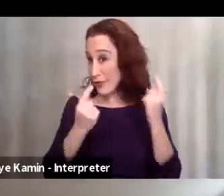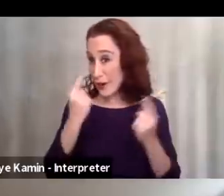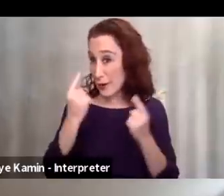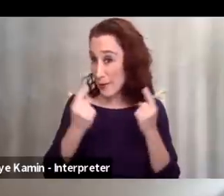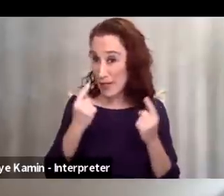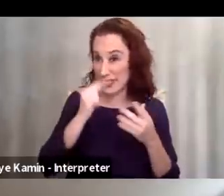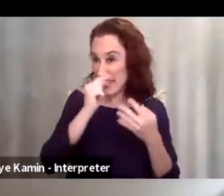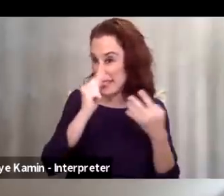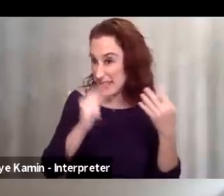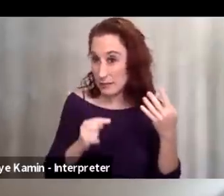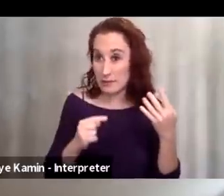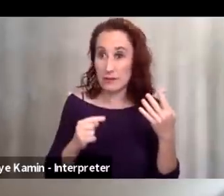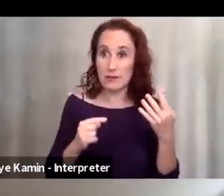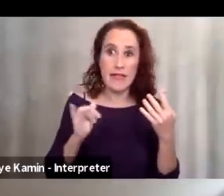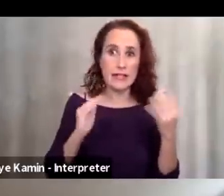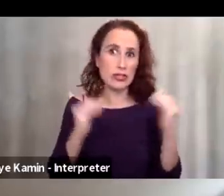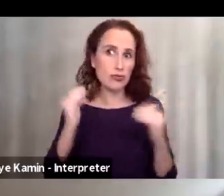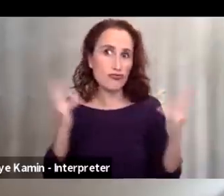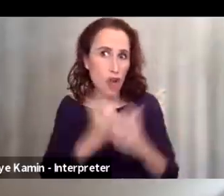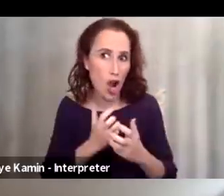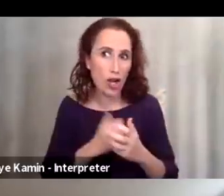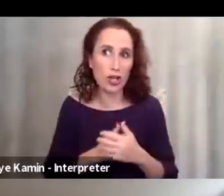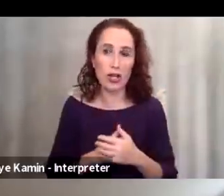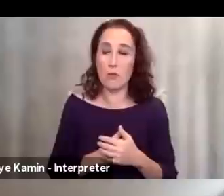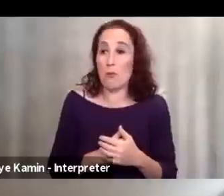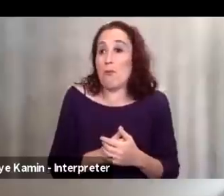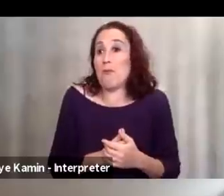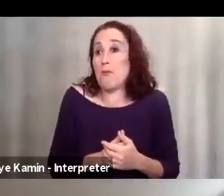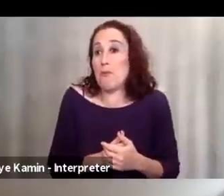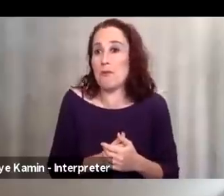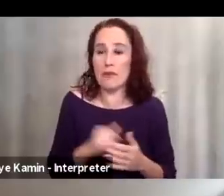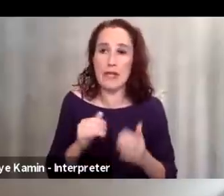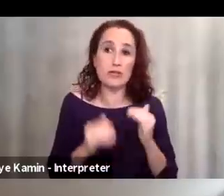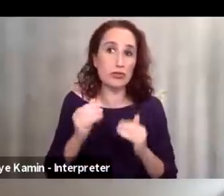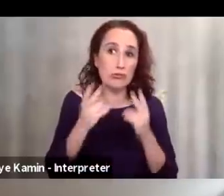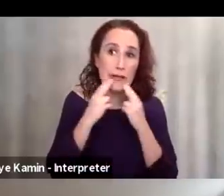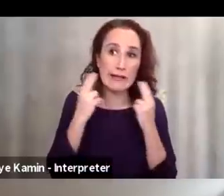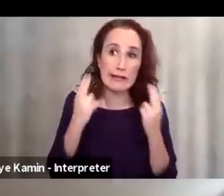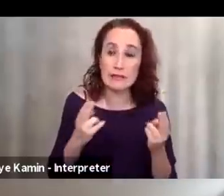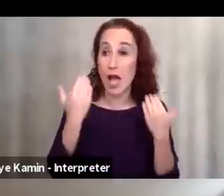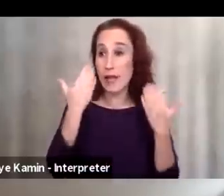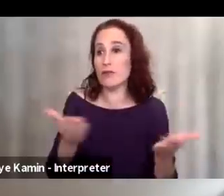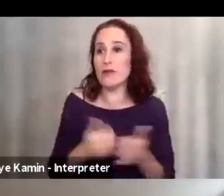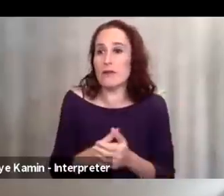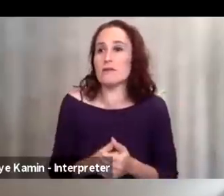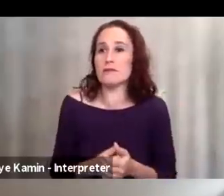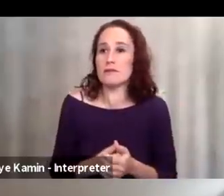or what was too dark or what was, you know, too innocent. I just sort